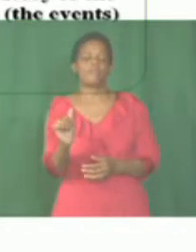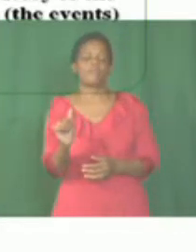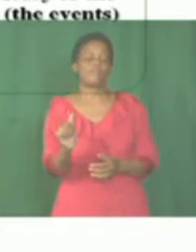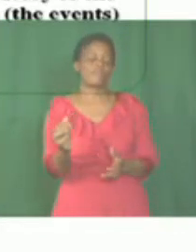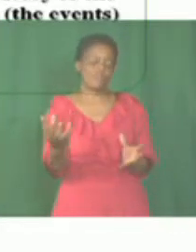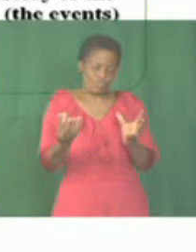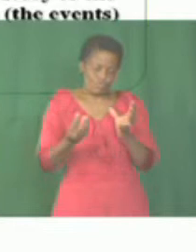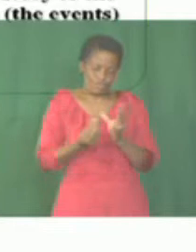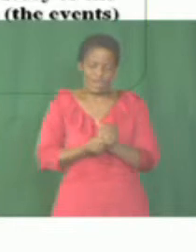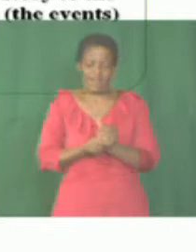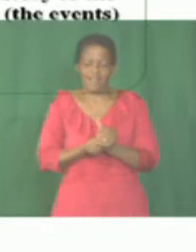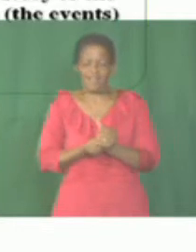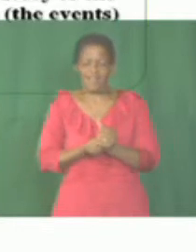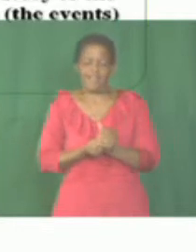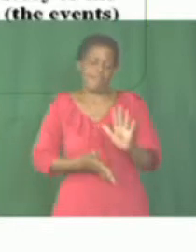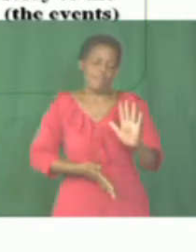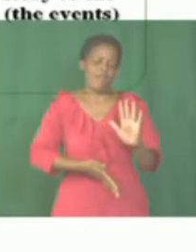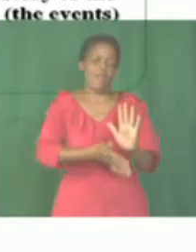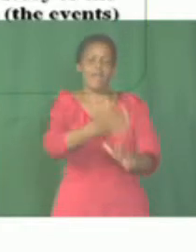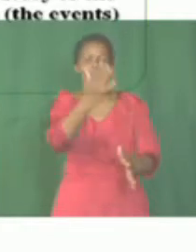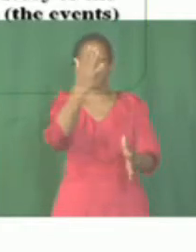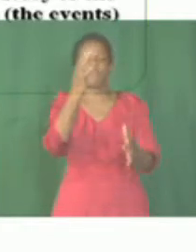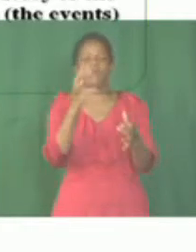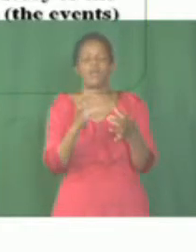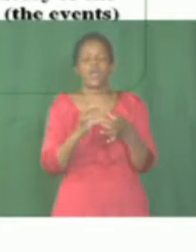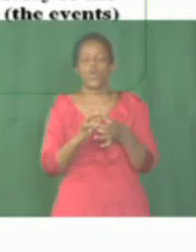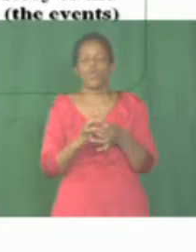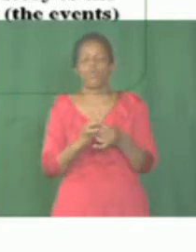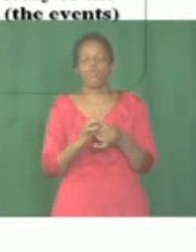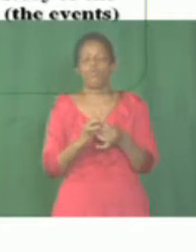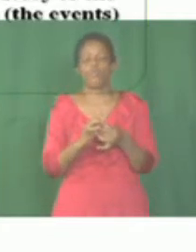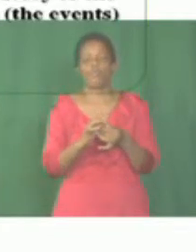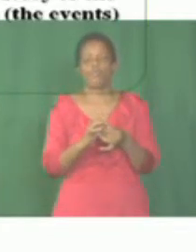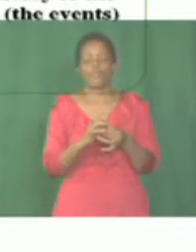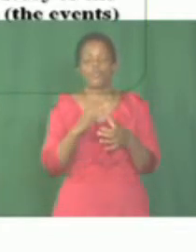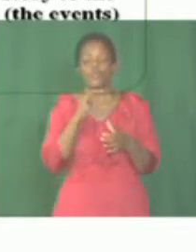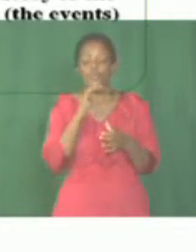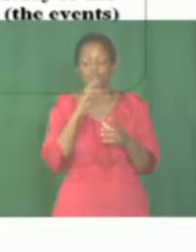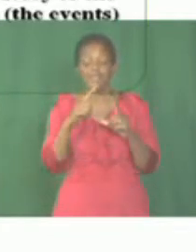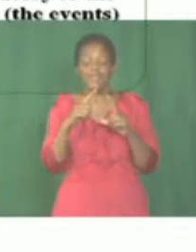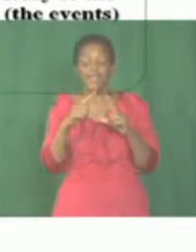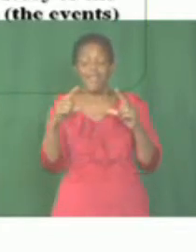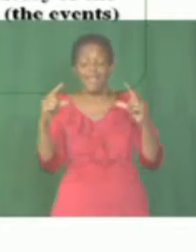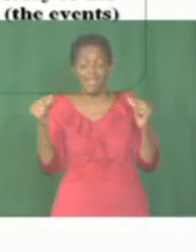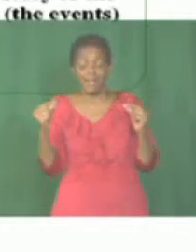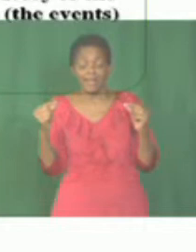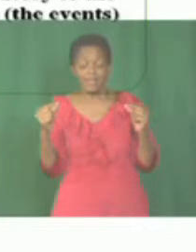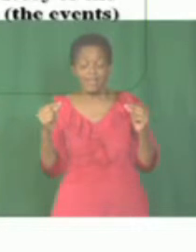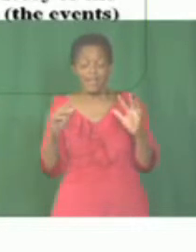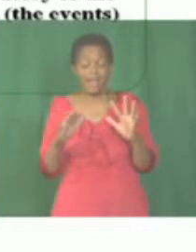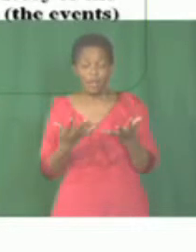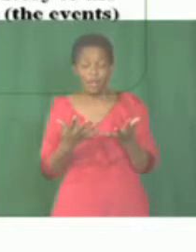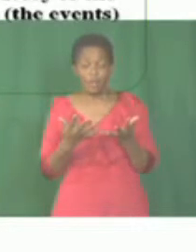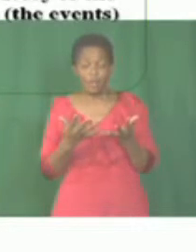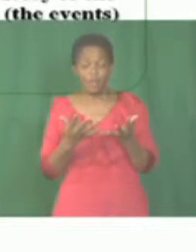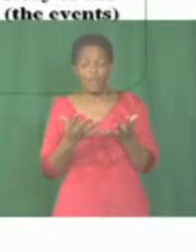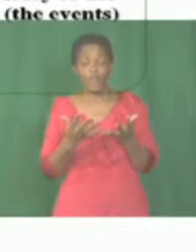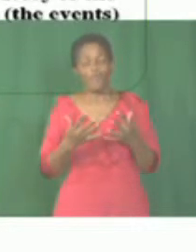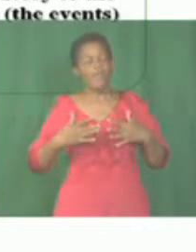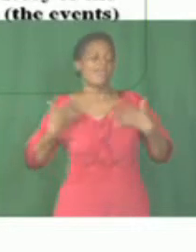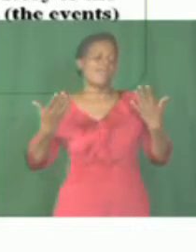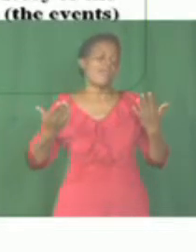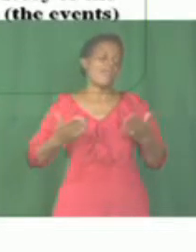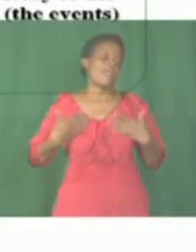they are discharged. Now, the ending of this passage is making us to be